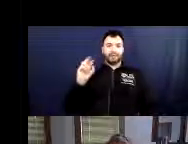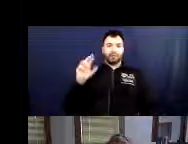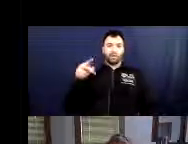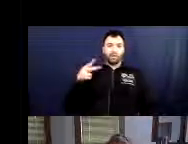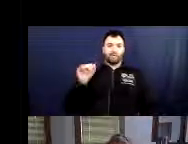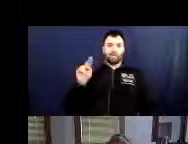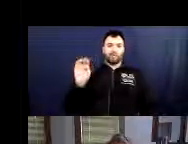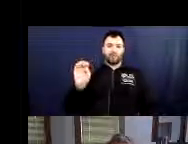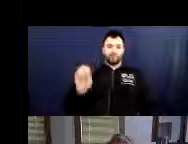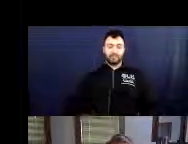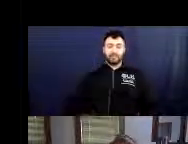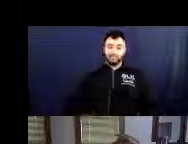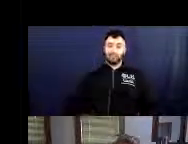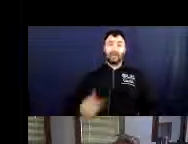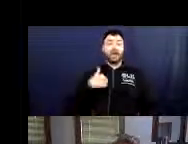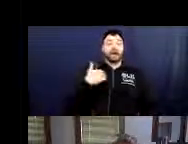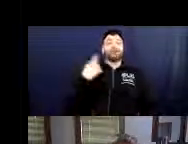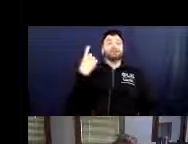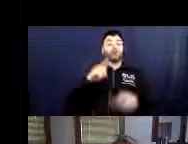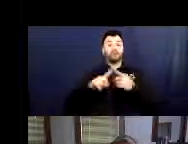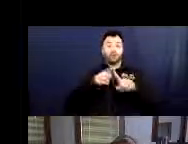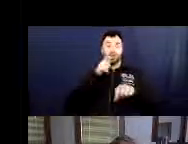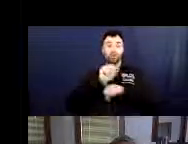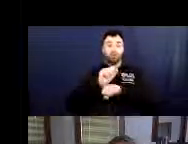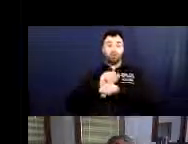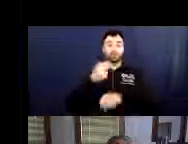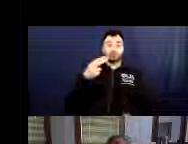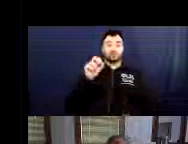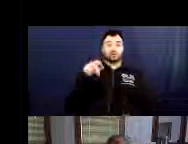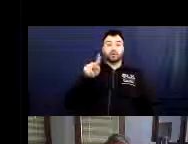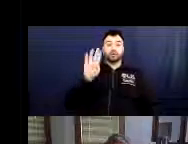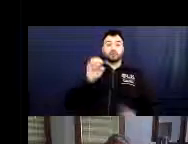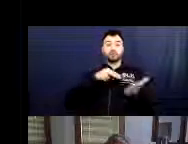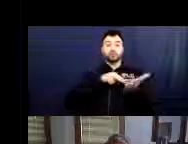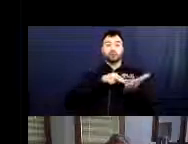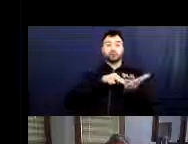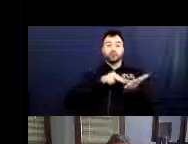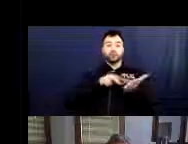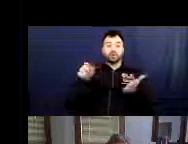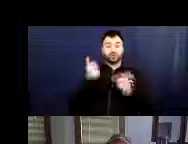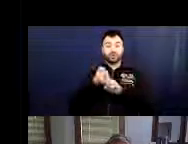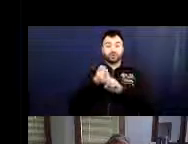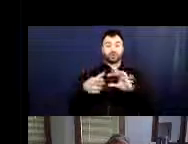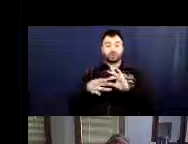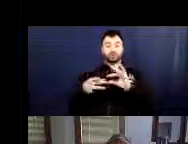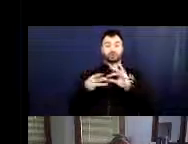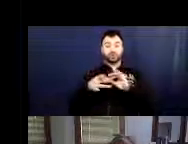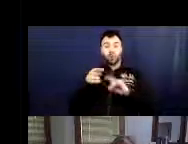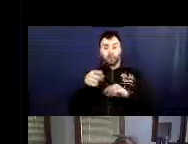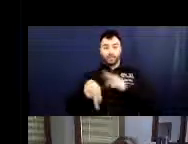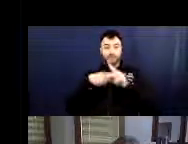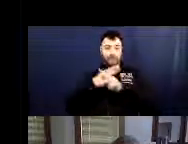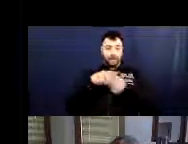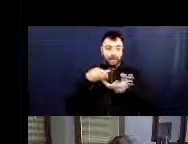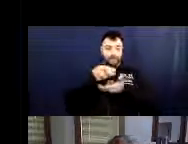who's a friend of mine, actually said that might be one of the things they might even use. It's for someone at the end of life, but nothing